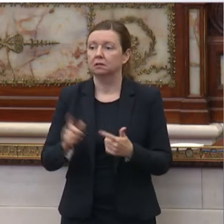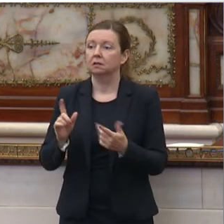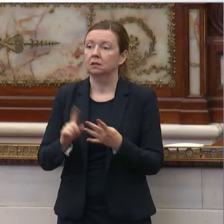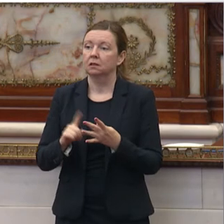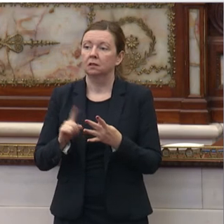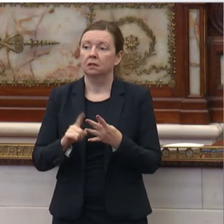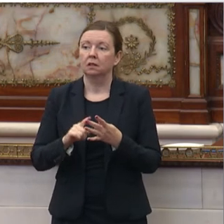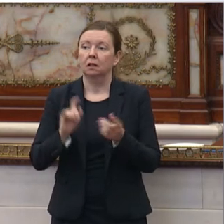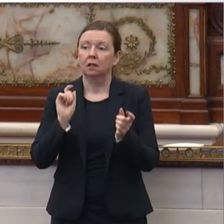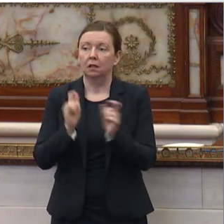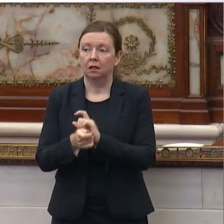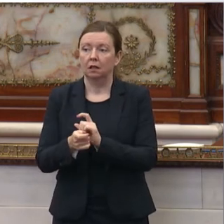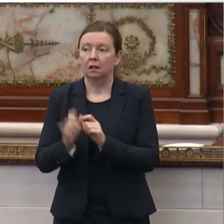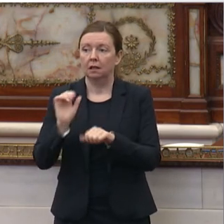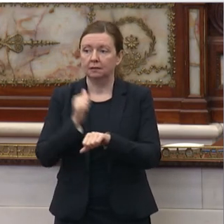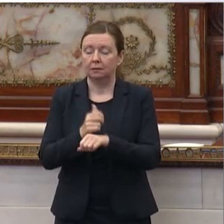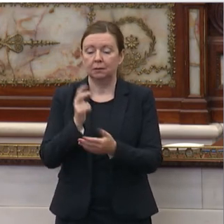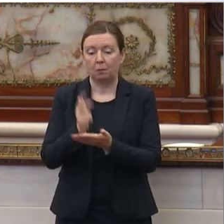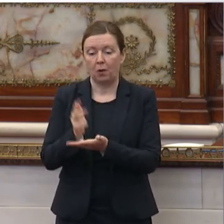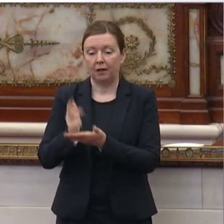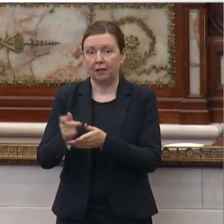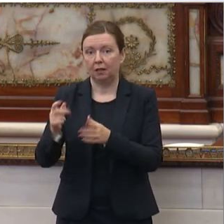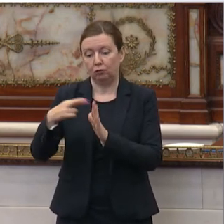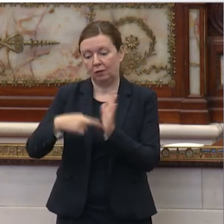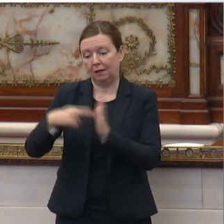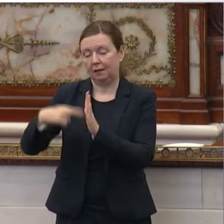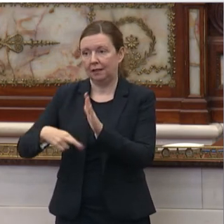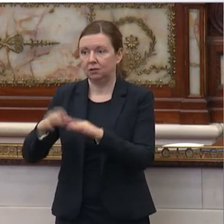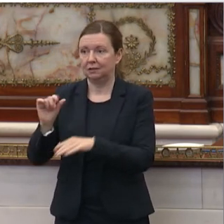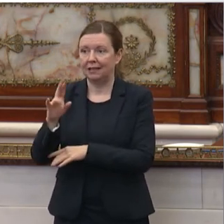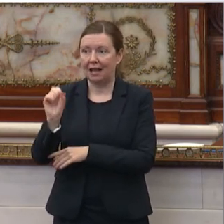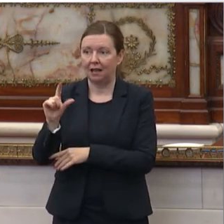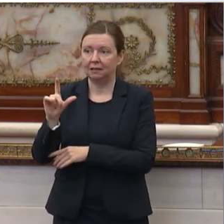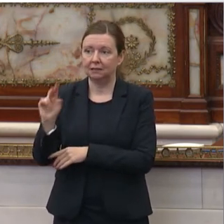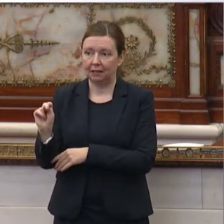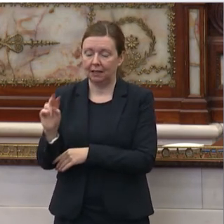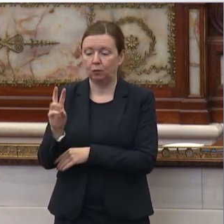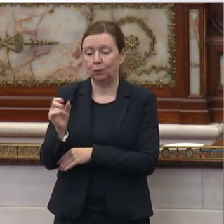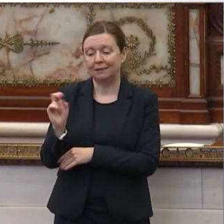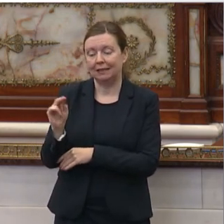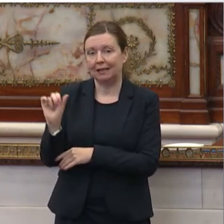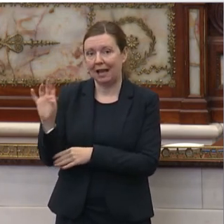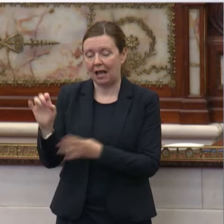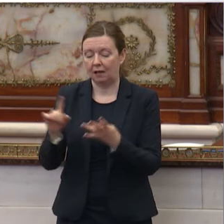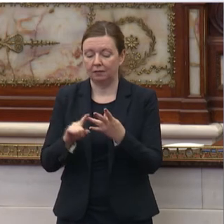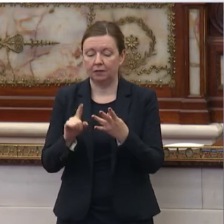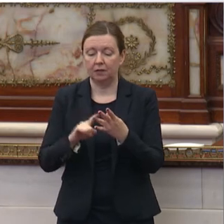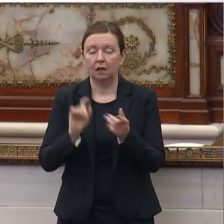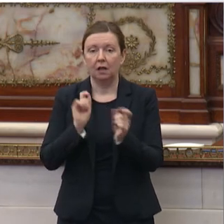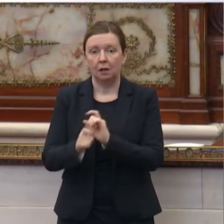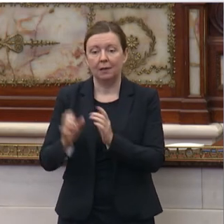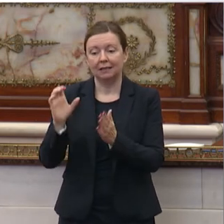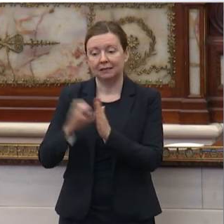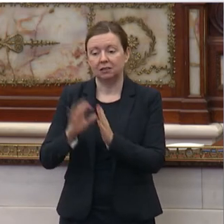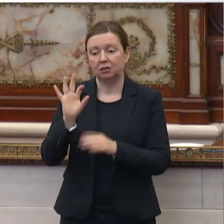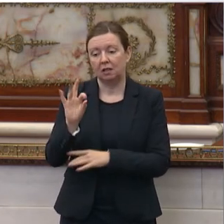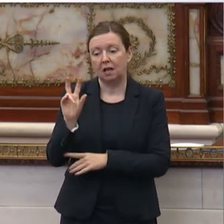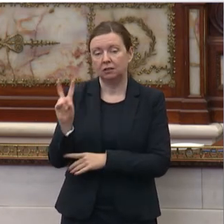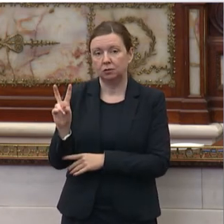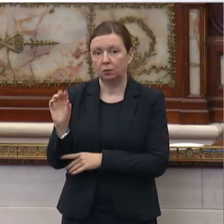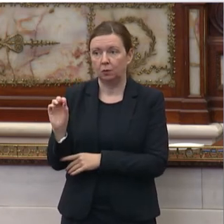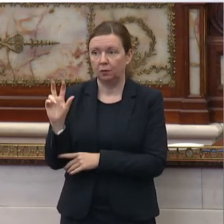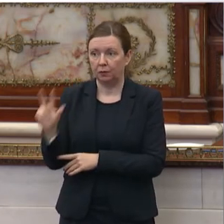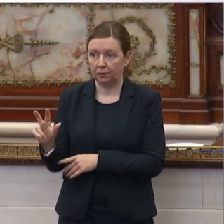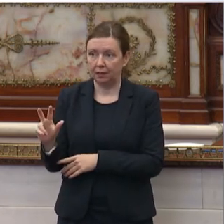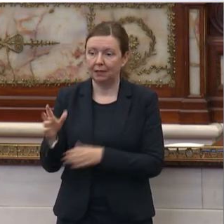amending establishing parking regulations in the vicinity of Allen's Lane and Wissahickon Avenue, and an ordinance amending Section 9203 of the Philadelphia Code,